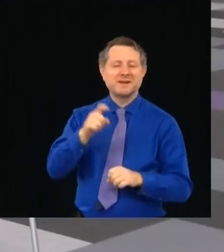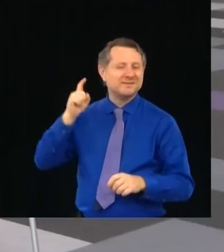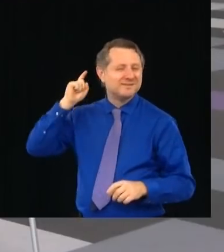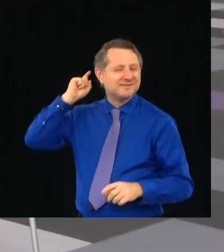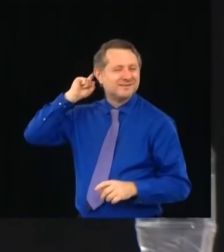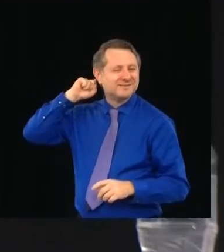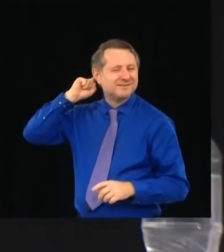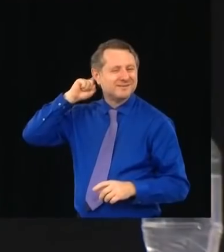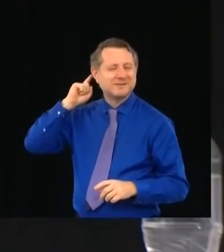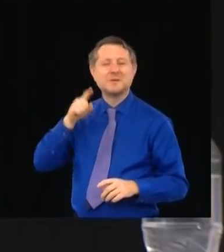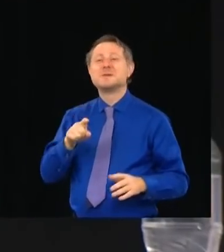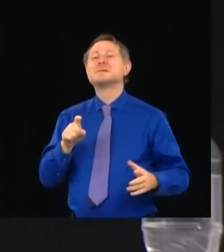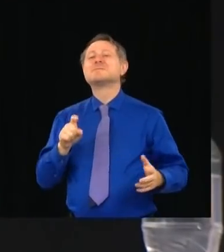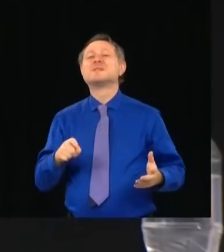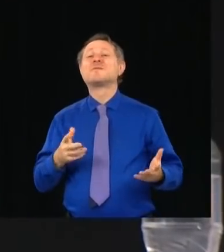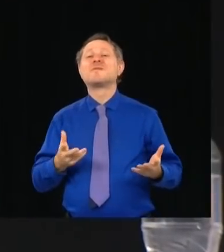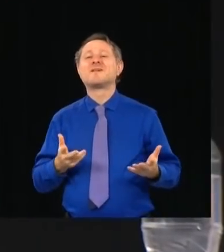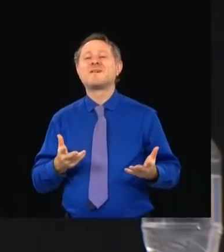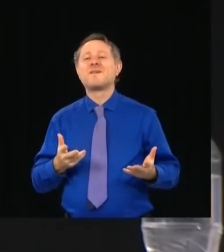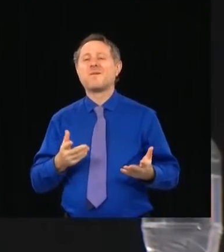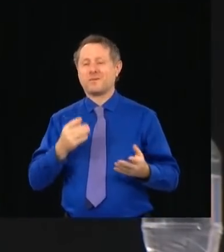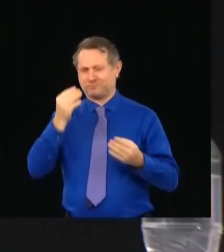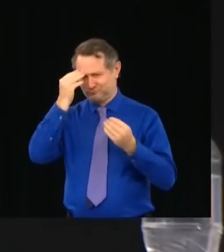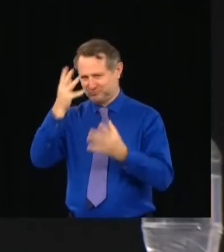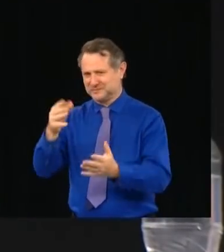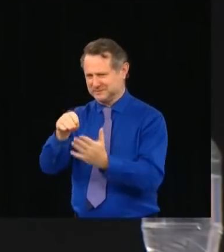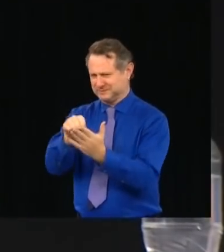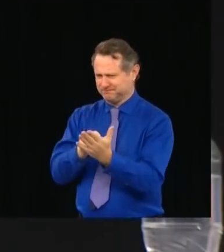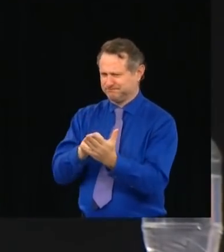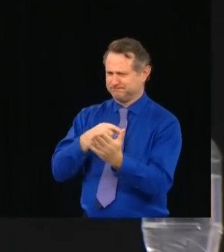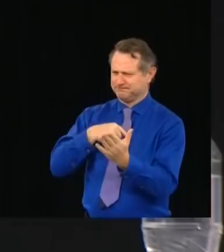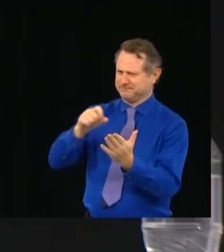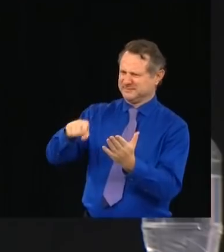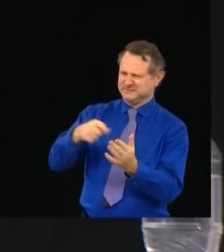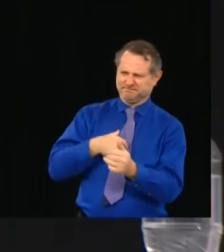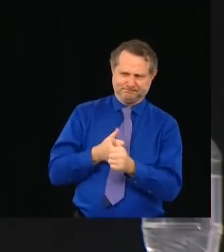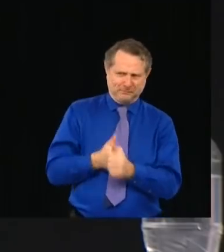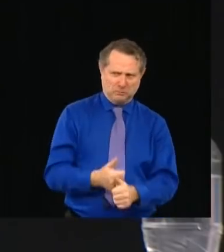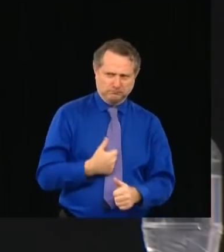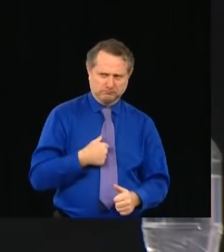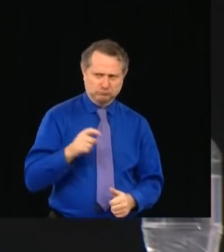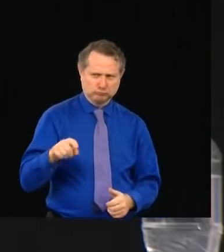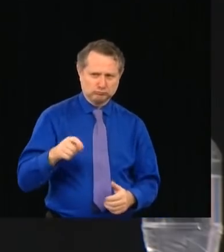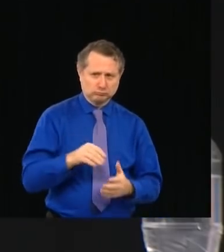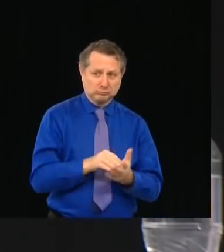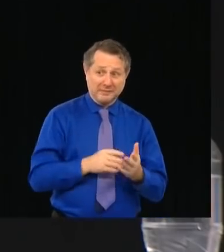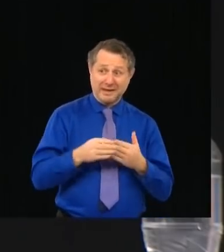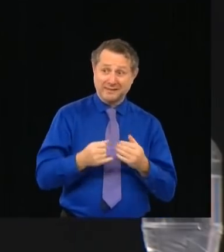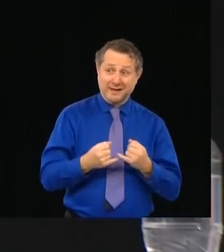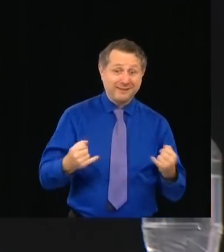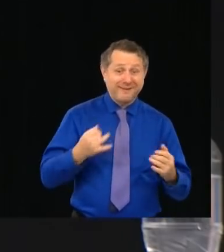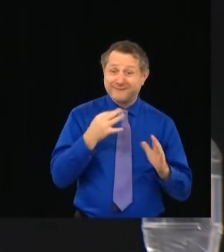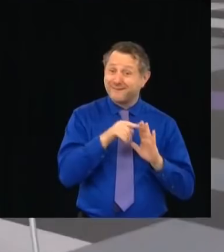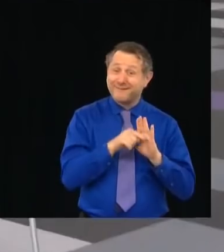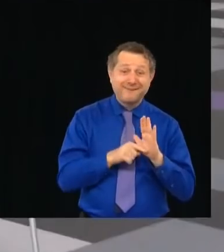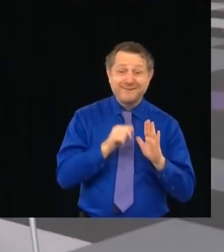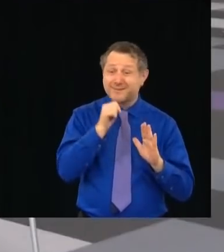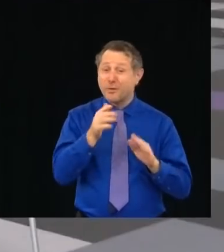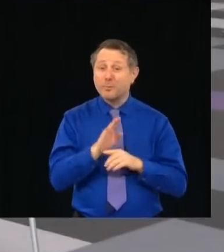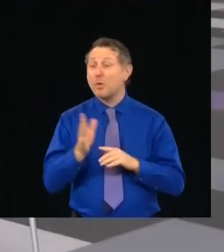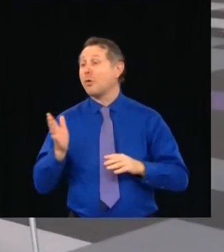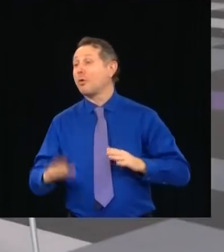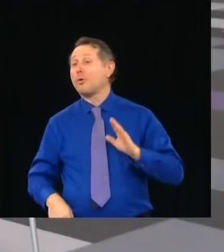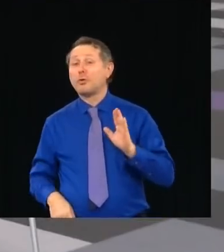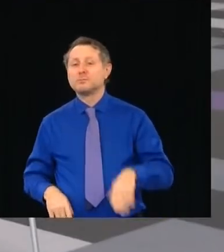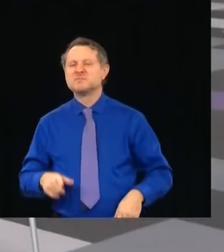attest to the fact that you are adhering to the guidelines. And so if businesses aren't doing that, to the governor's point, I think that they do that at their own peril. Let's take one